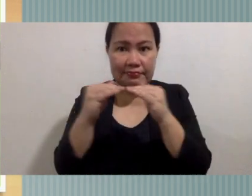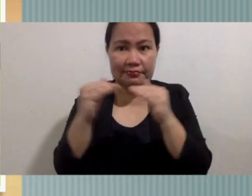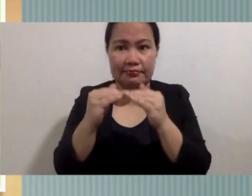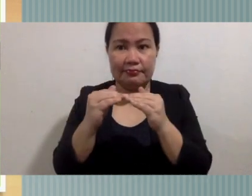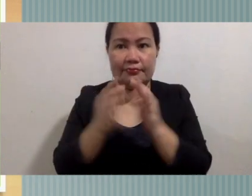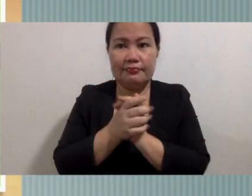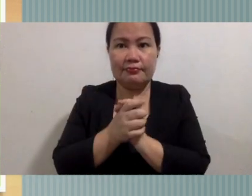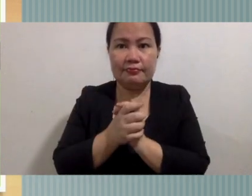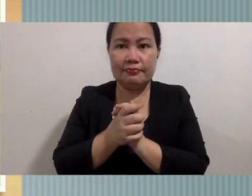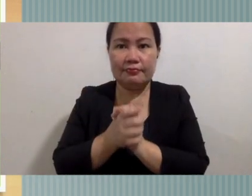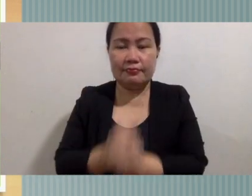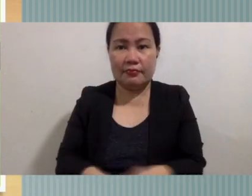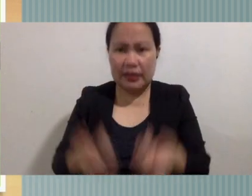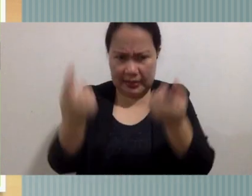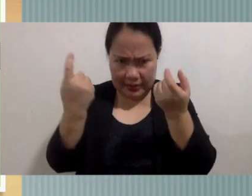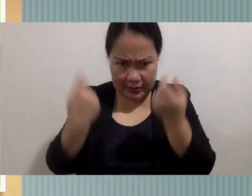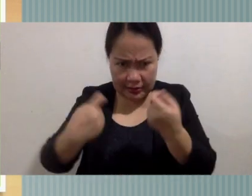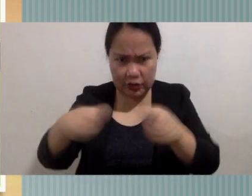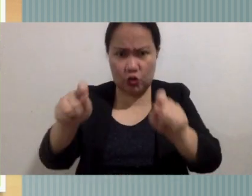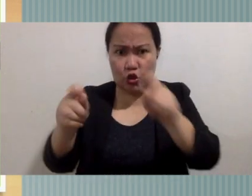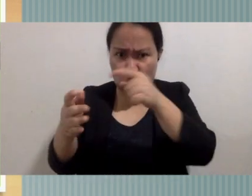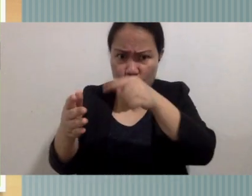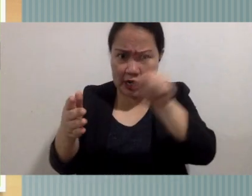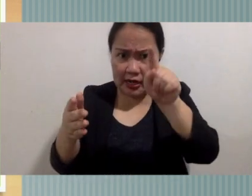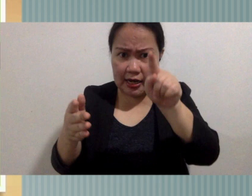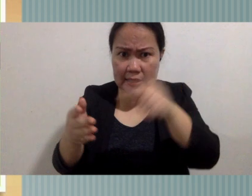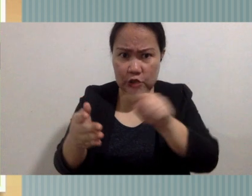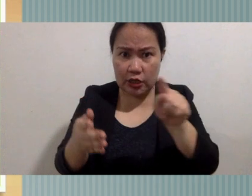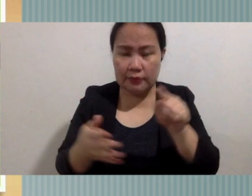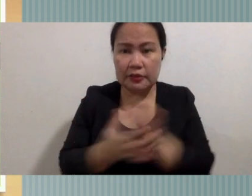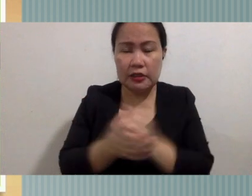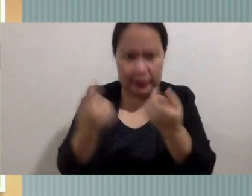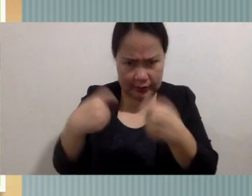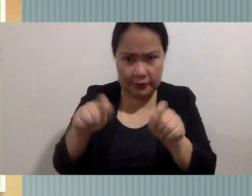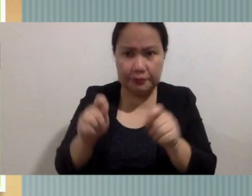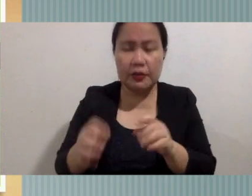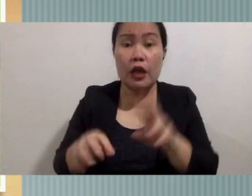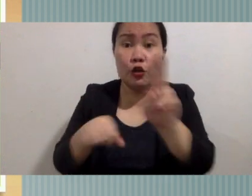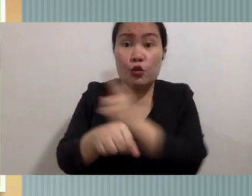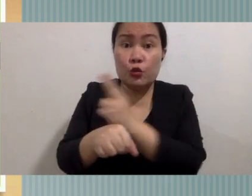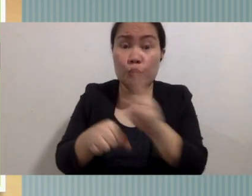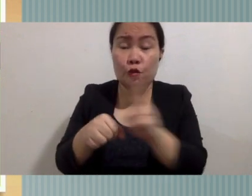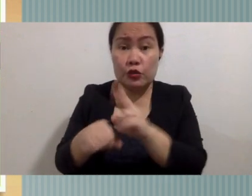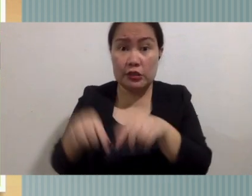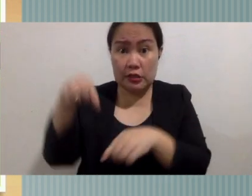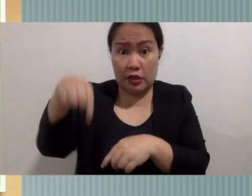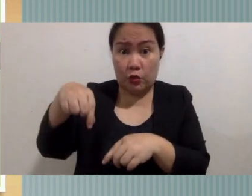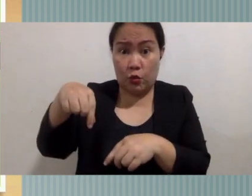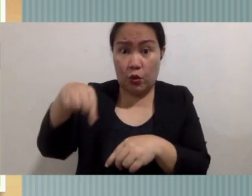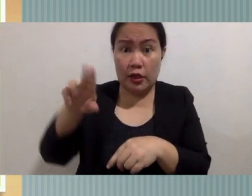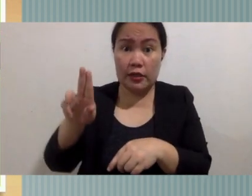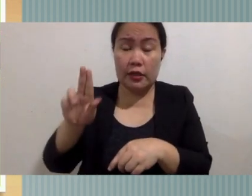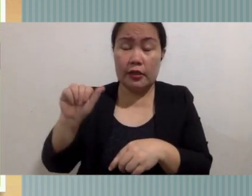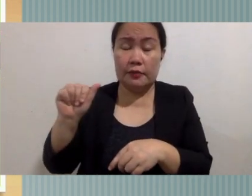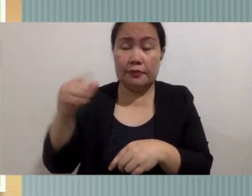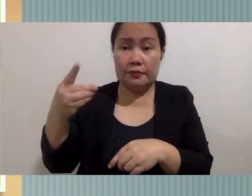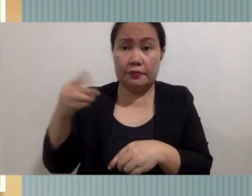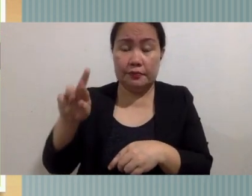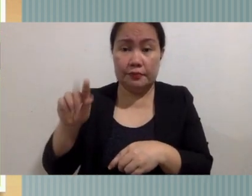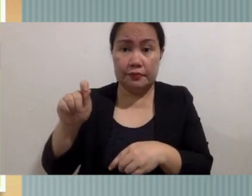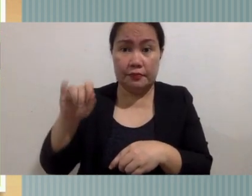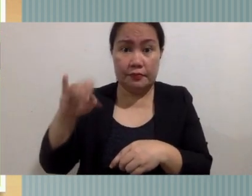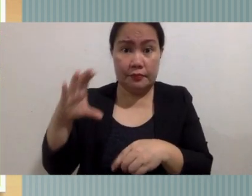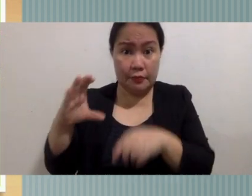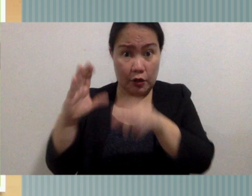be equal. So let us check. Let us try to use the quadratic formula. So dapat ang lalabas na roots